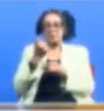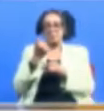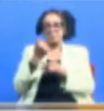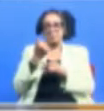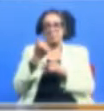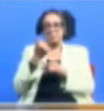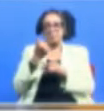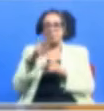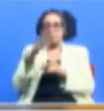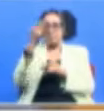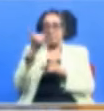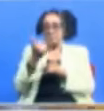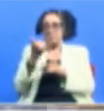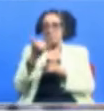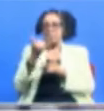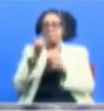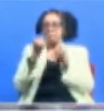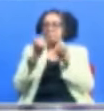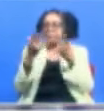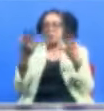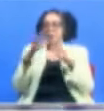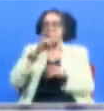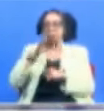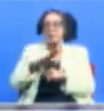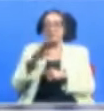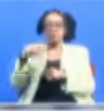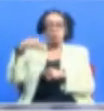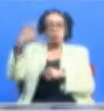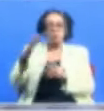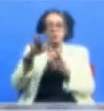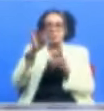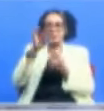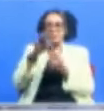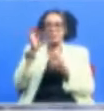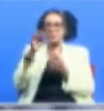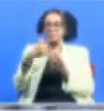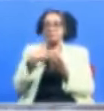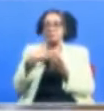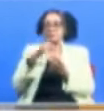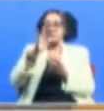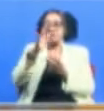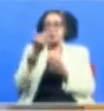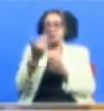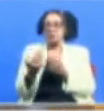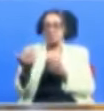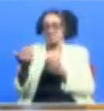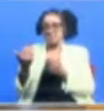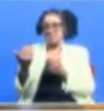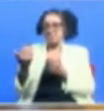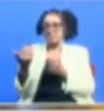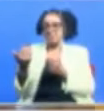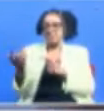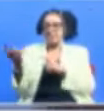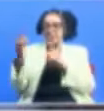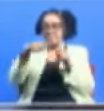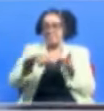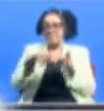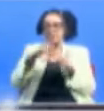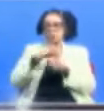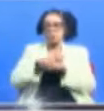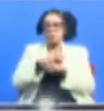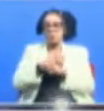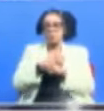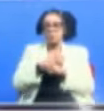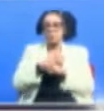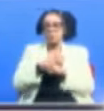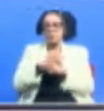and that's why many parents would actually prefer to have their, you know, their daughters around here. Kwa